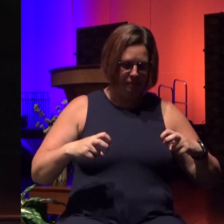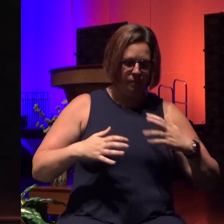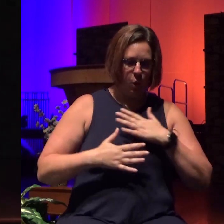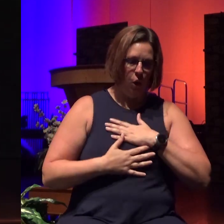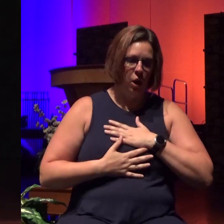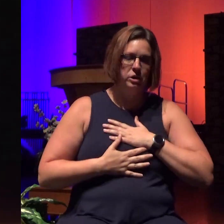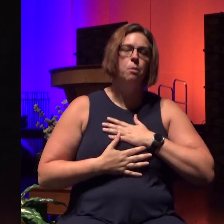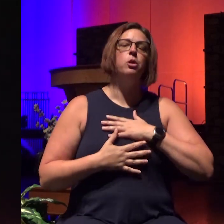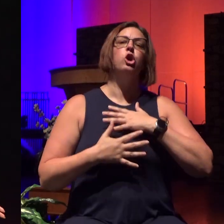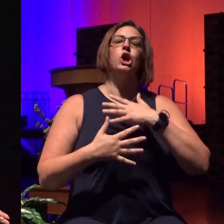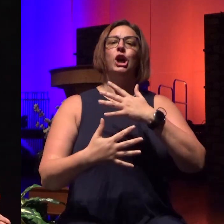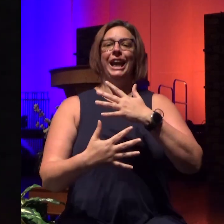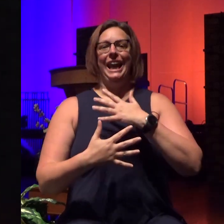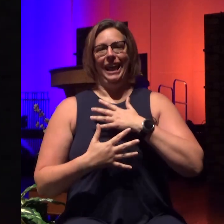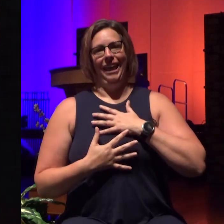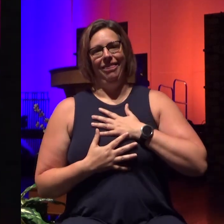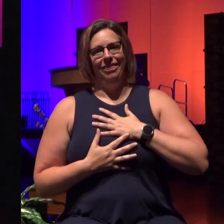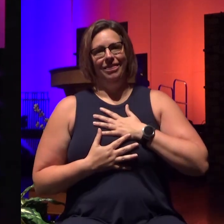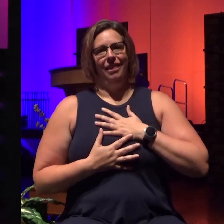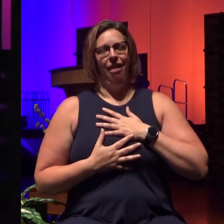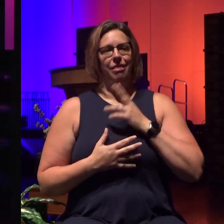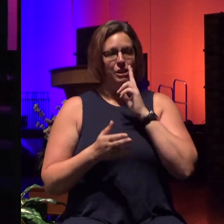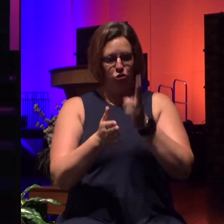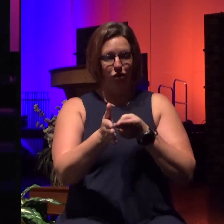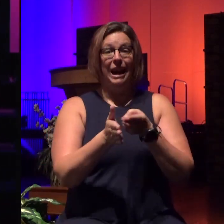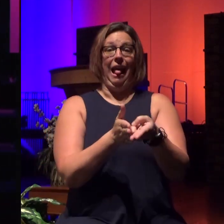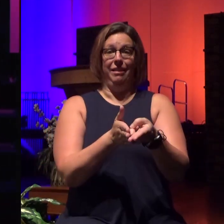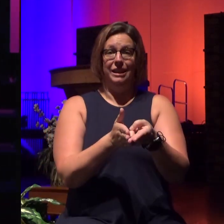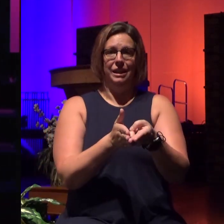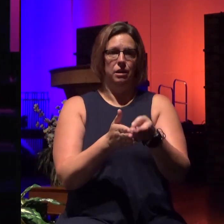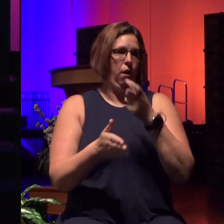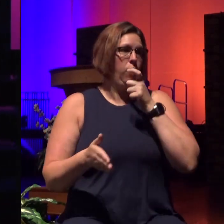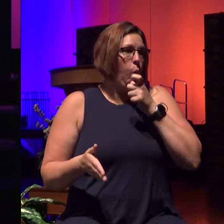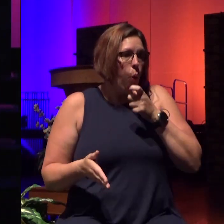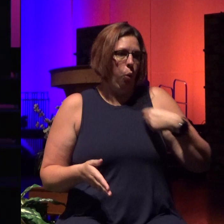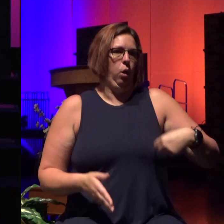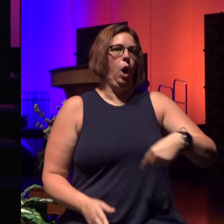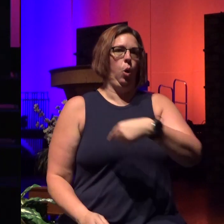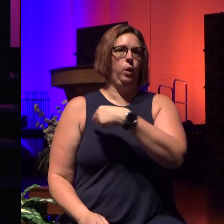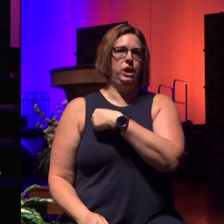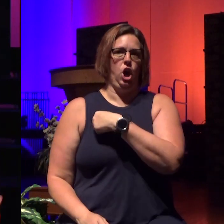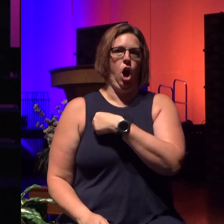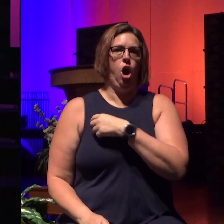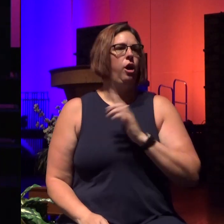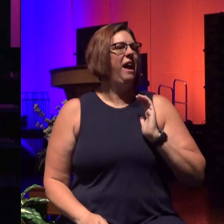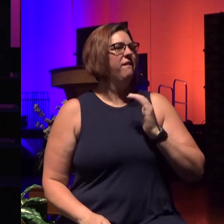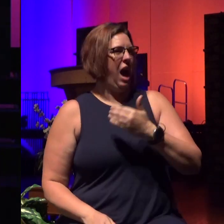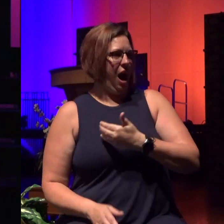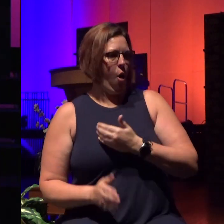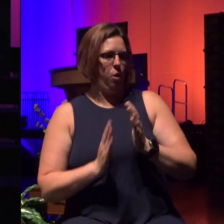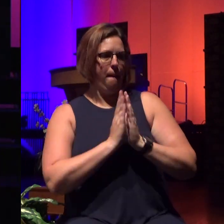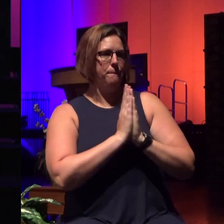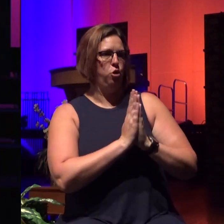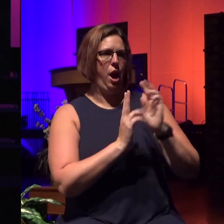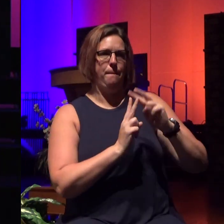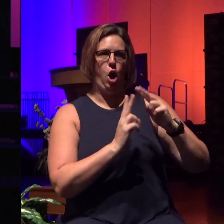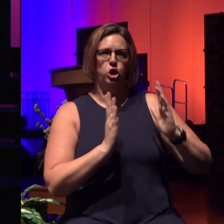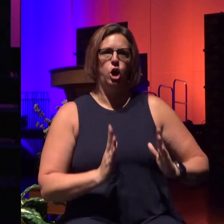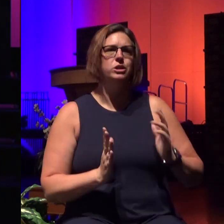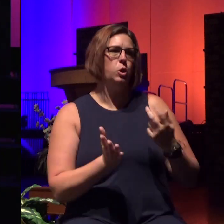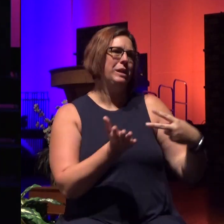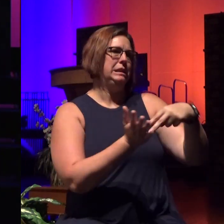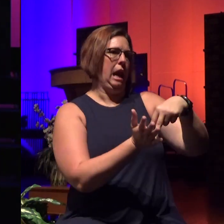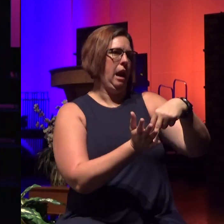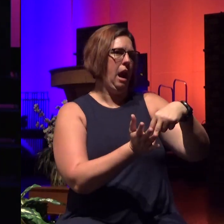breathing in this reality and this truth of who we are. I invite our practitioners, our prayer practitioners, to stand with us in this